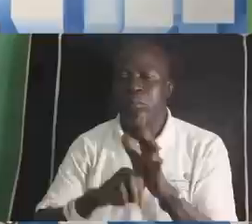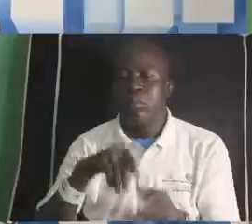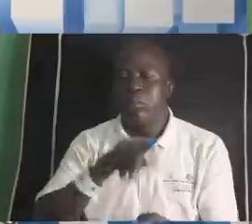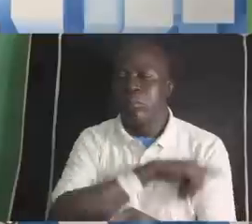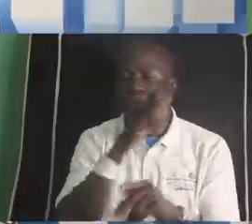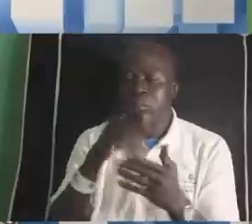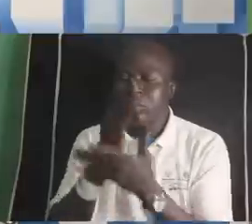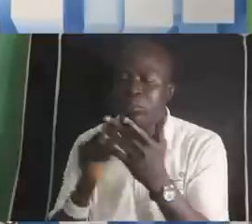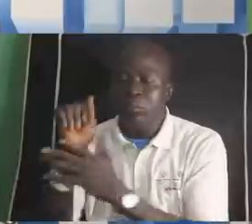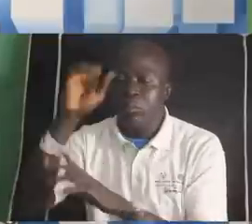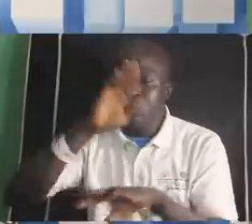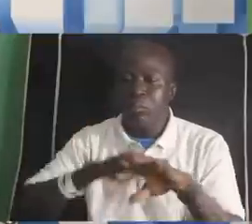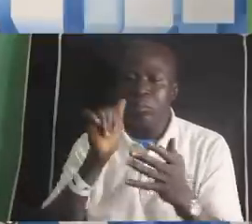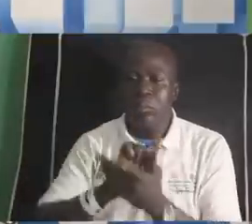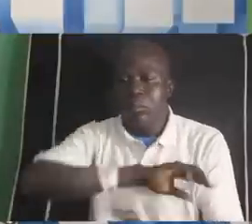you are.